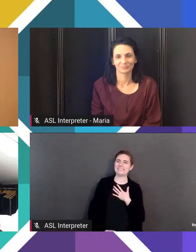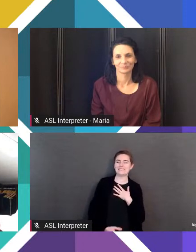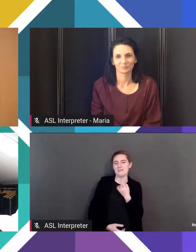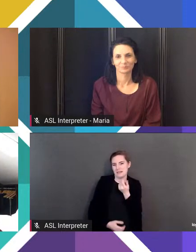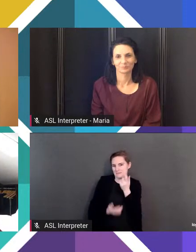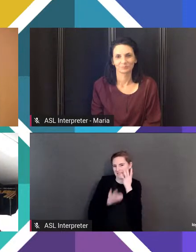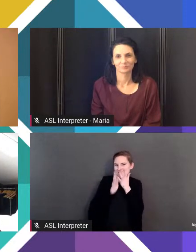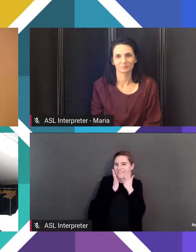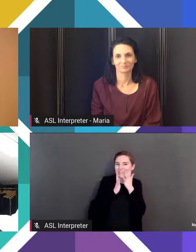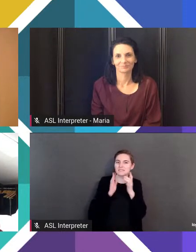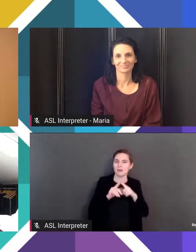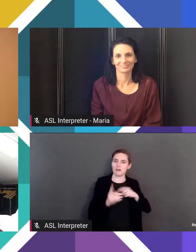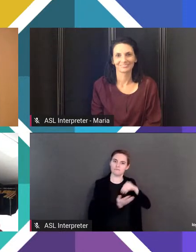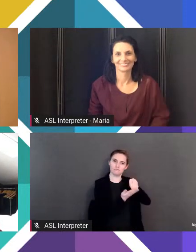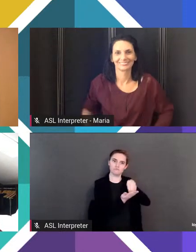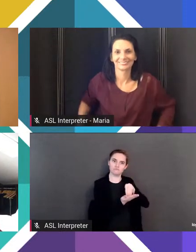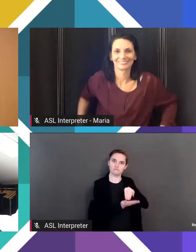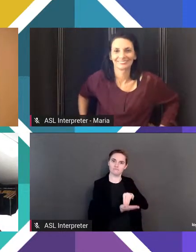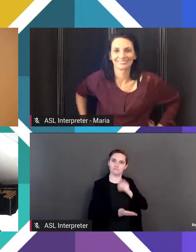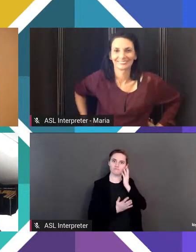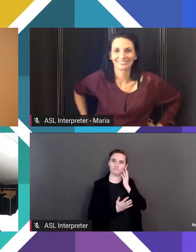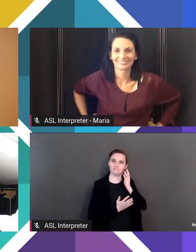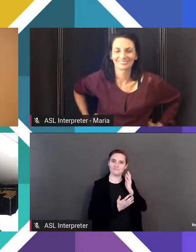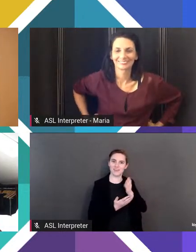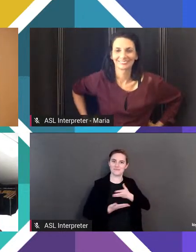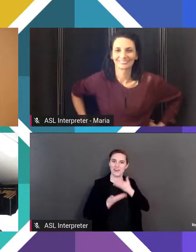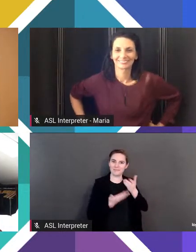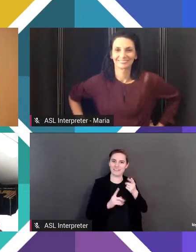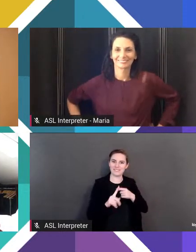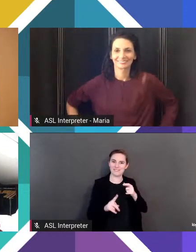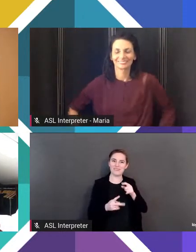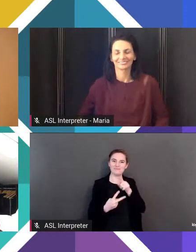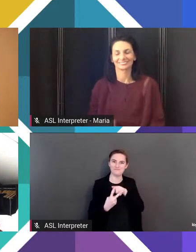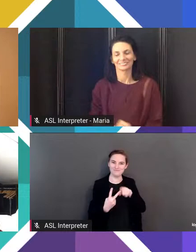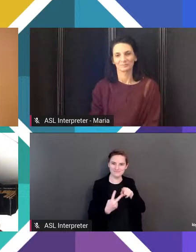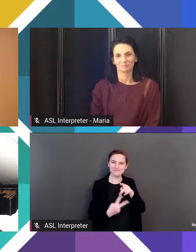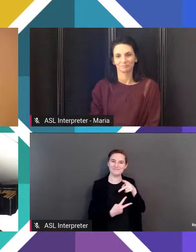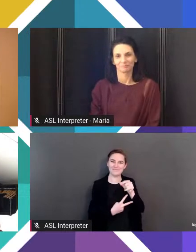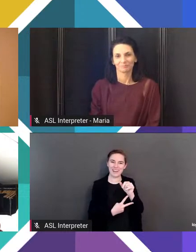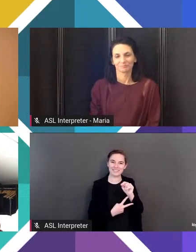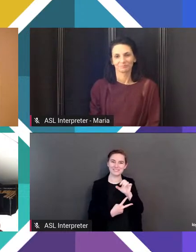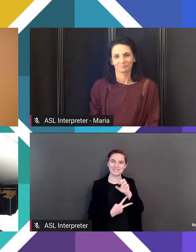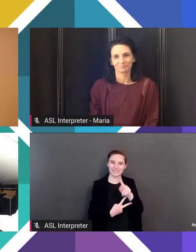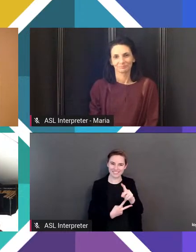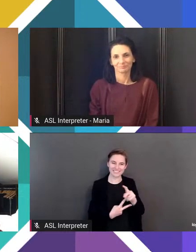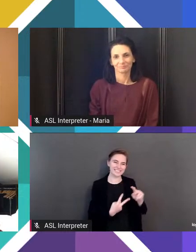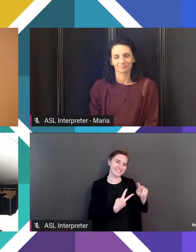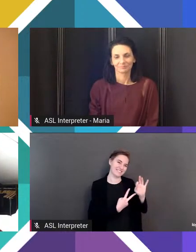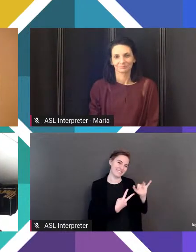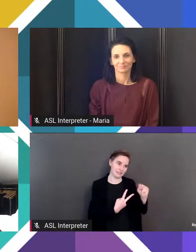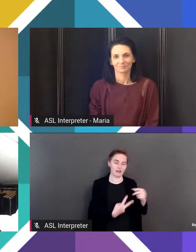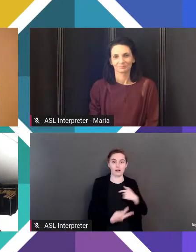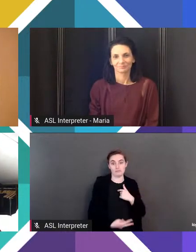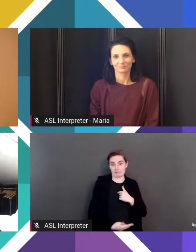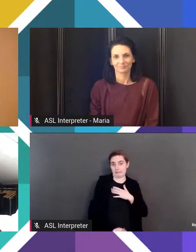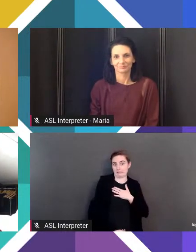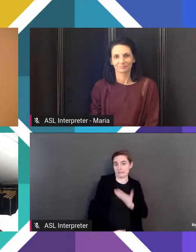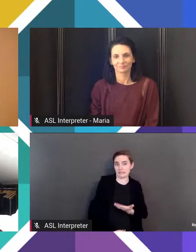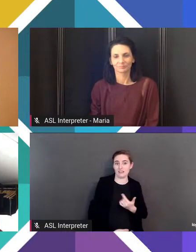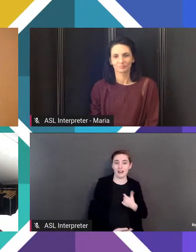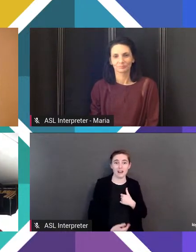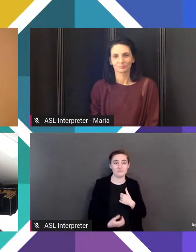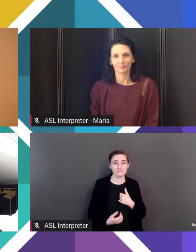taking these recommendations from Patrick and Finn because I'm just going to admit that I actually am very unfamiliar